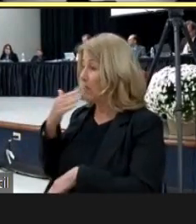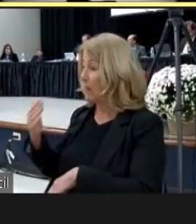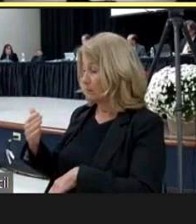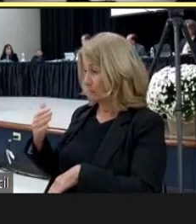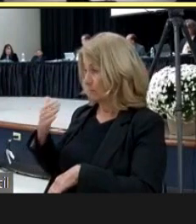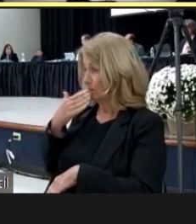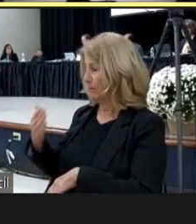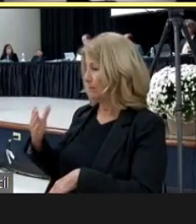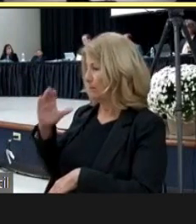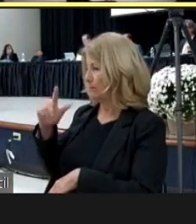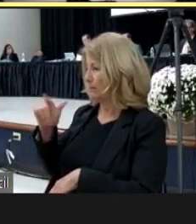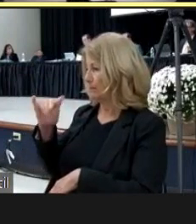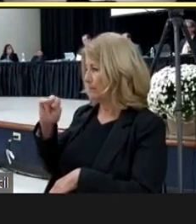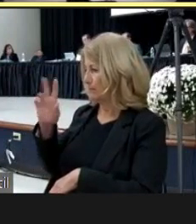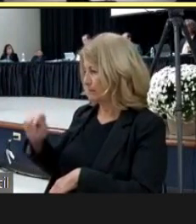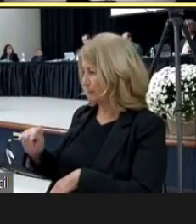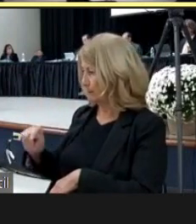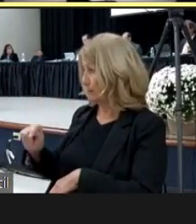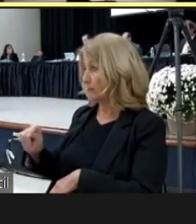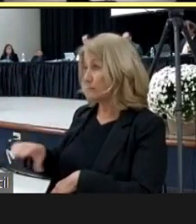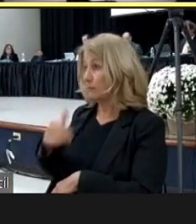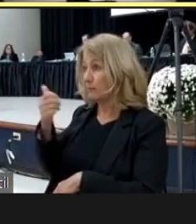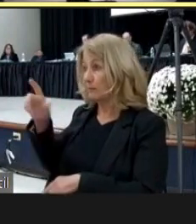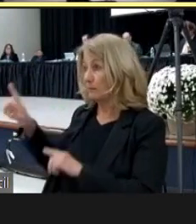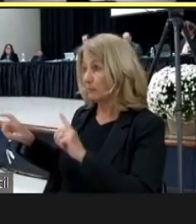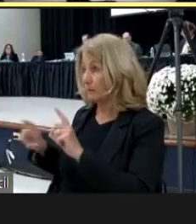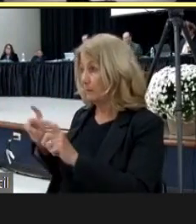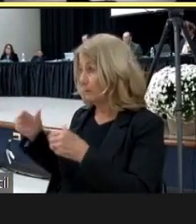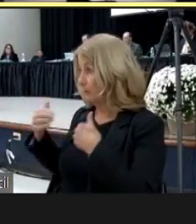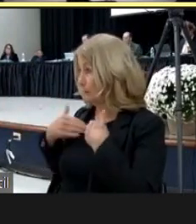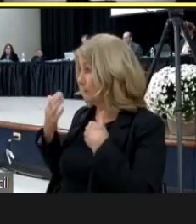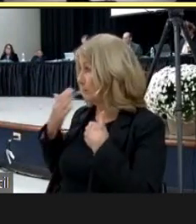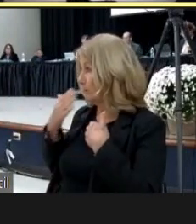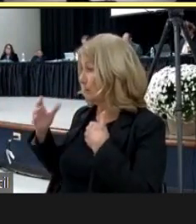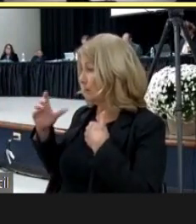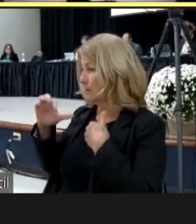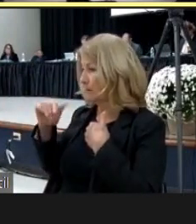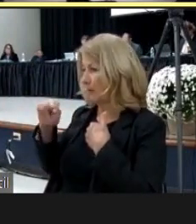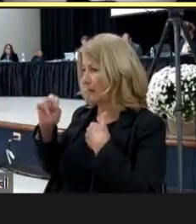Clint. Any other questions? Nope. All right, thanks, Clint. Thank you.